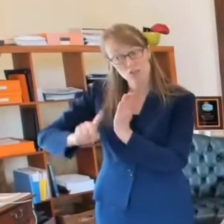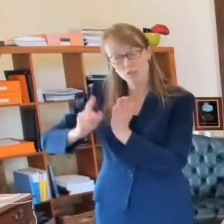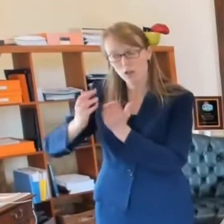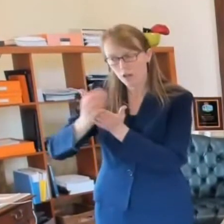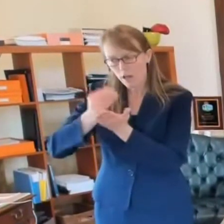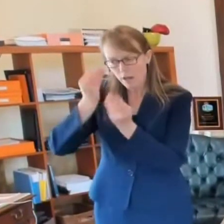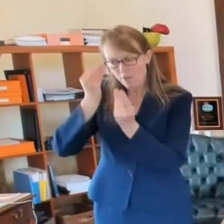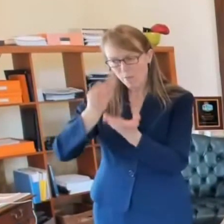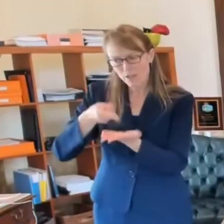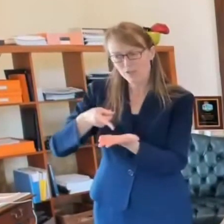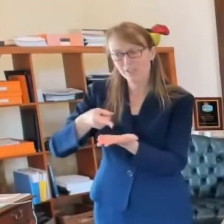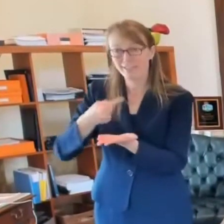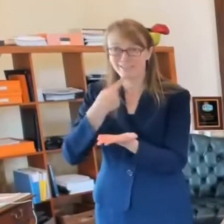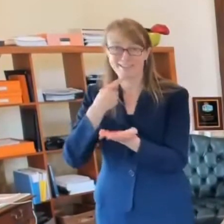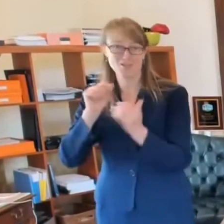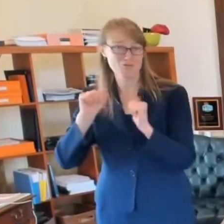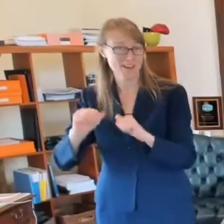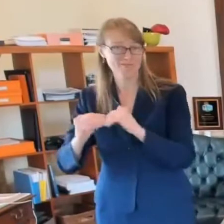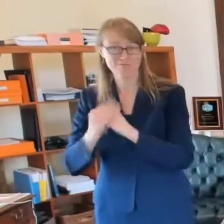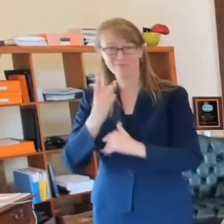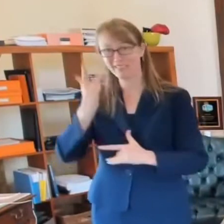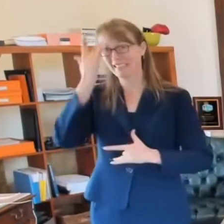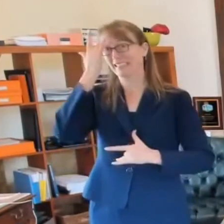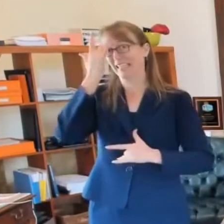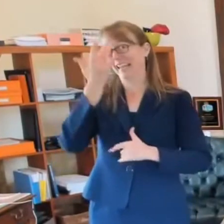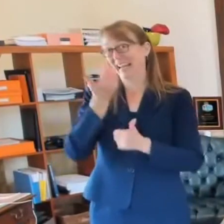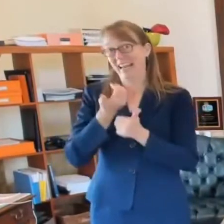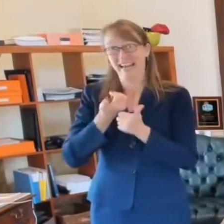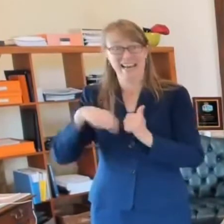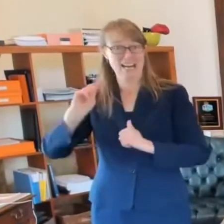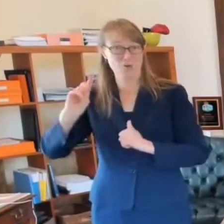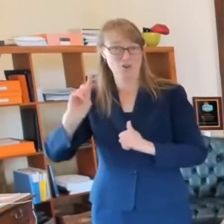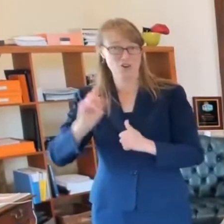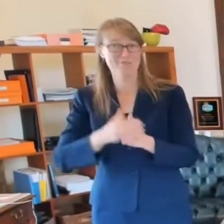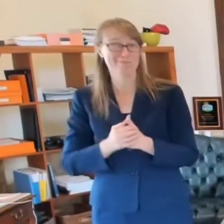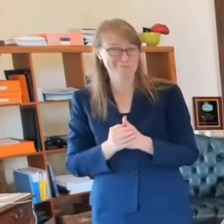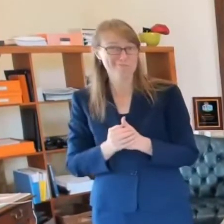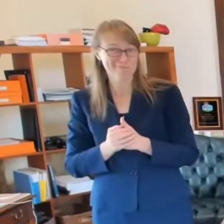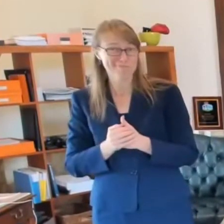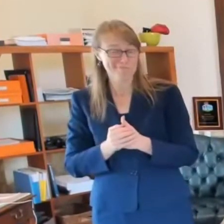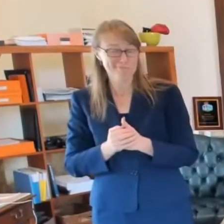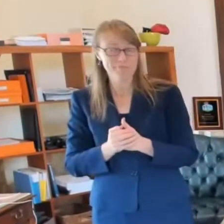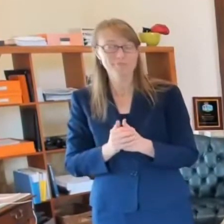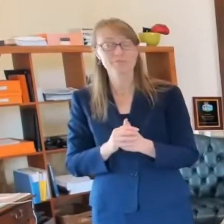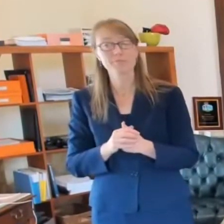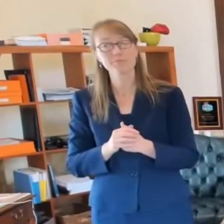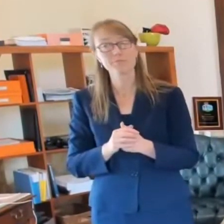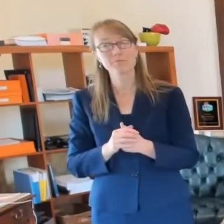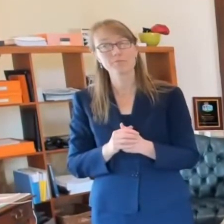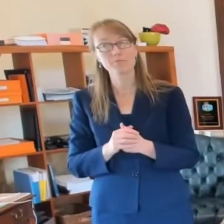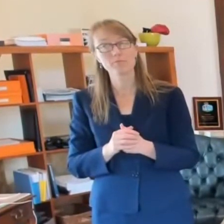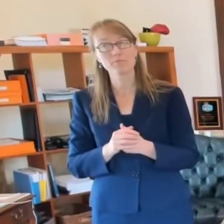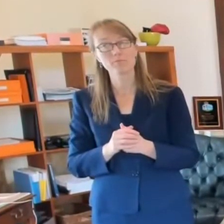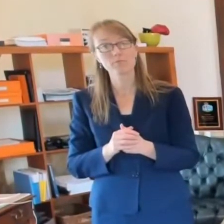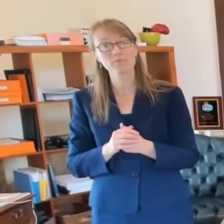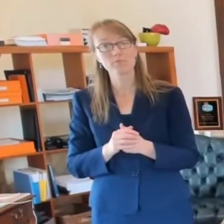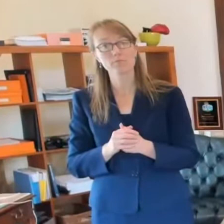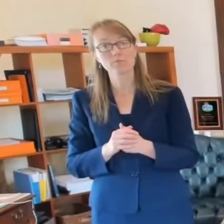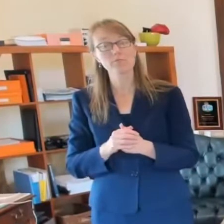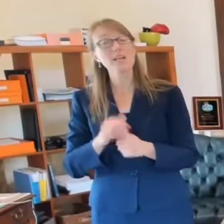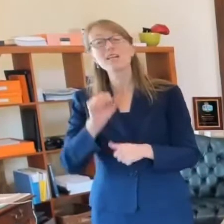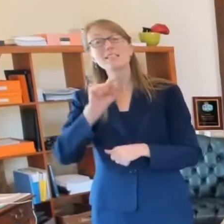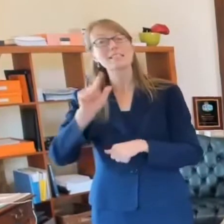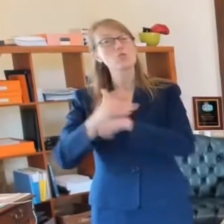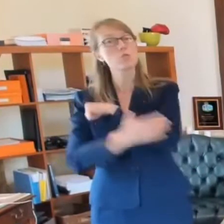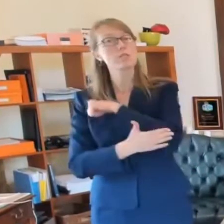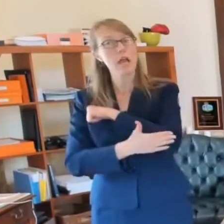Are there any other measures the city's considering similar to how St. Louis County imposed a 10 p.m. curfew on bars and